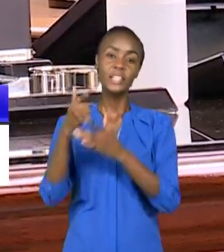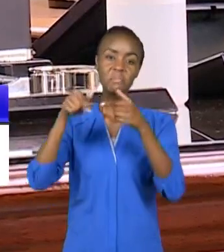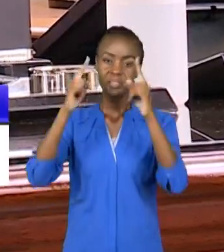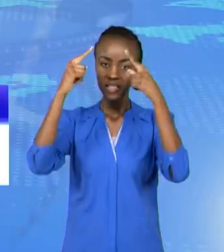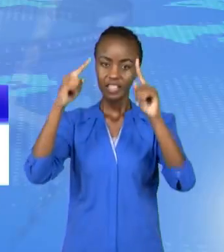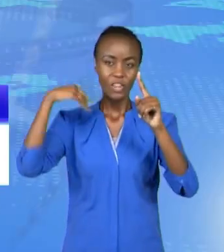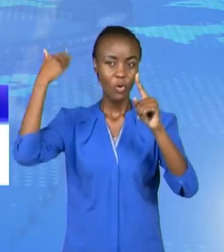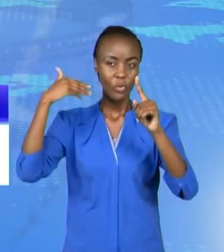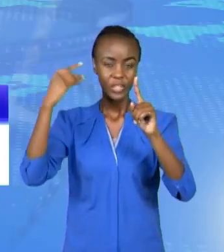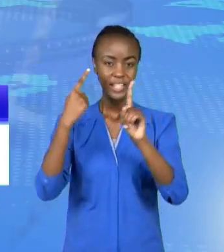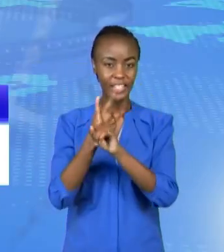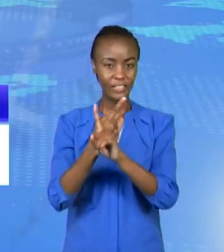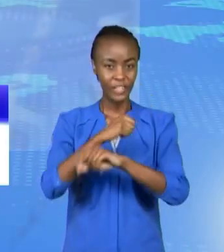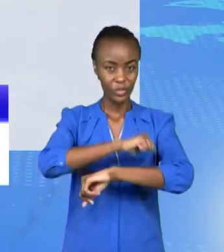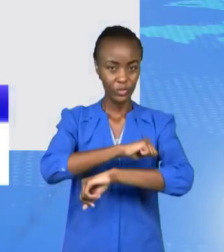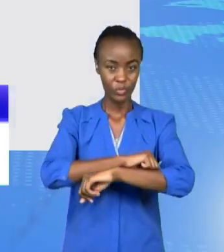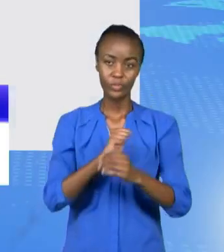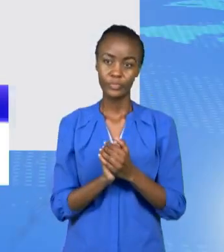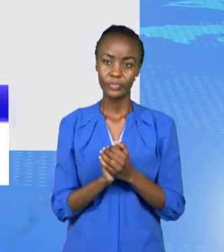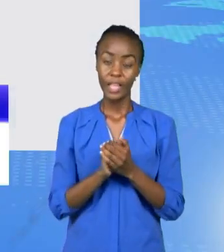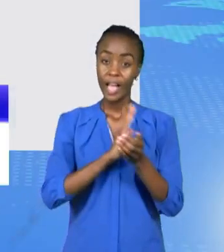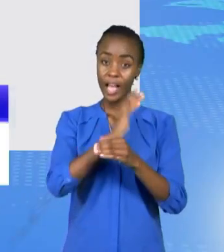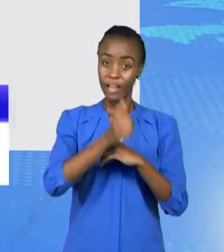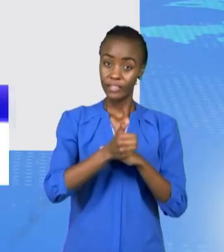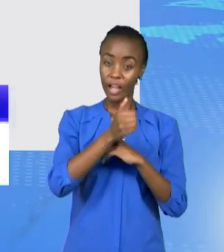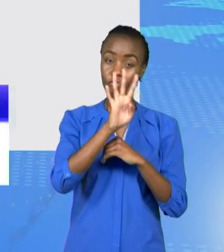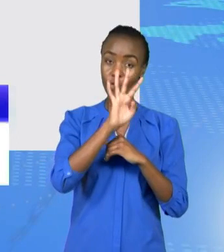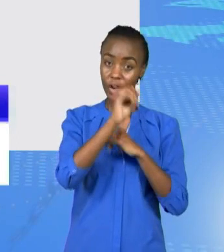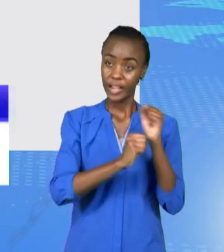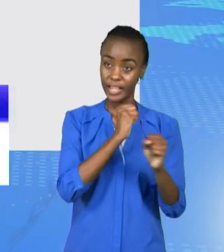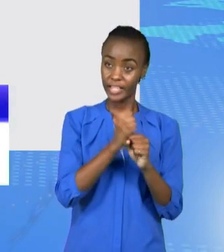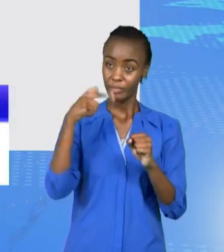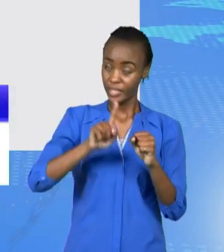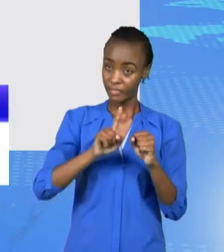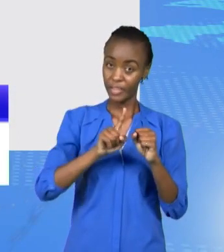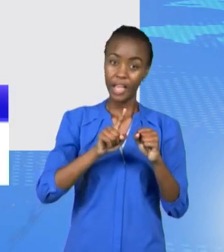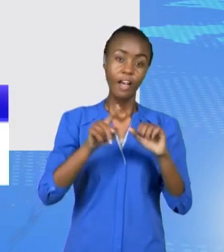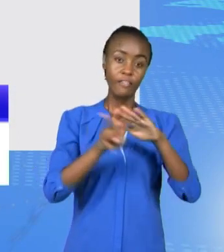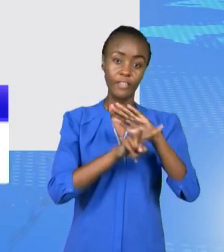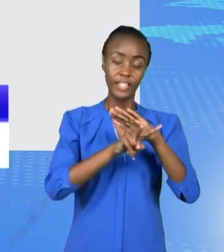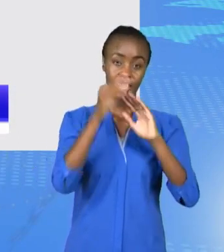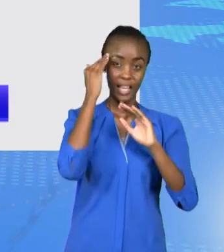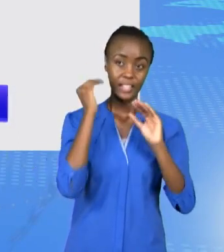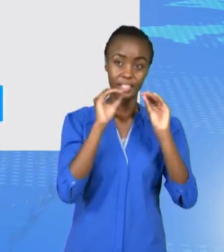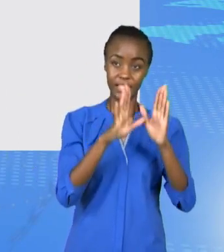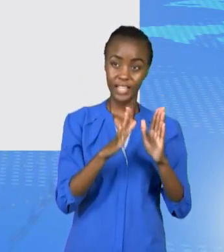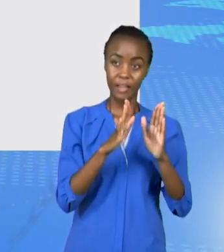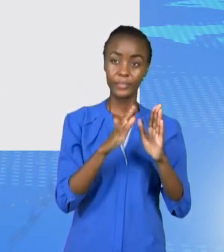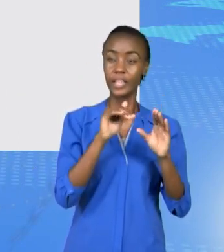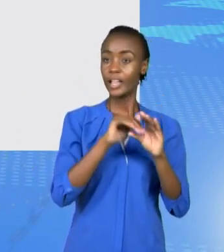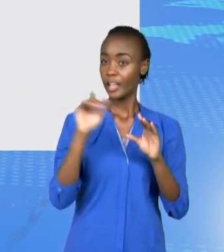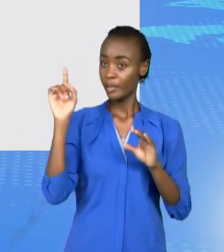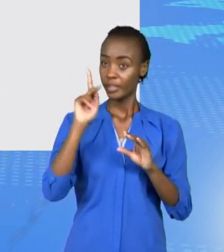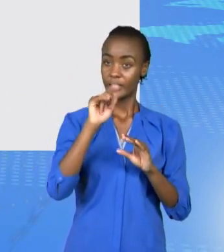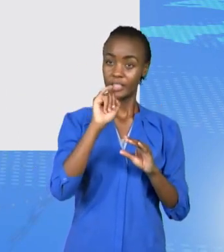goes. 4 years into her career, she became the deputy of the Kitise High School in 1996, and in